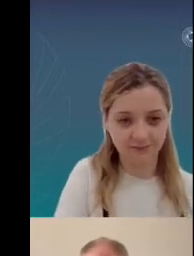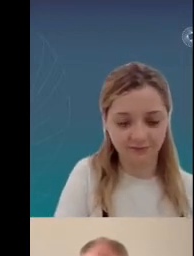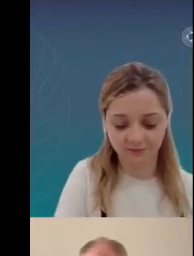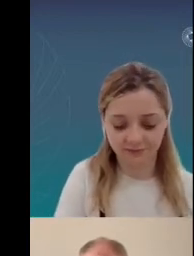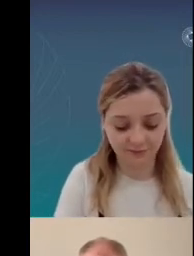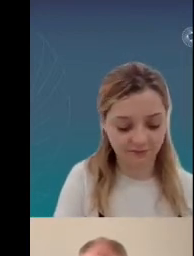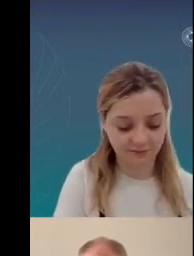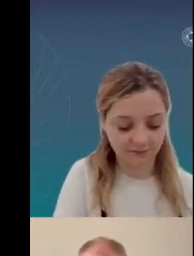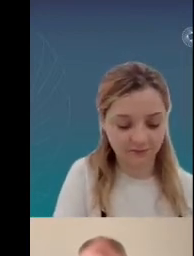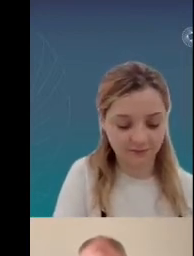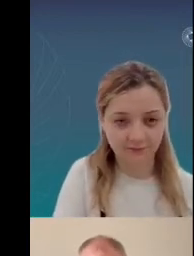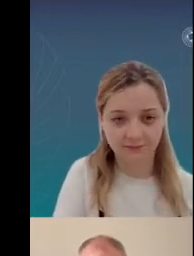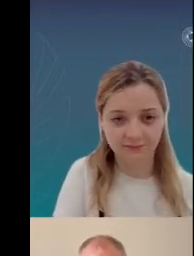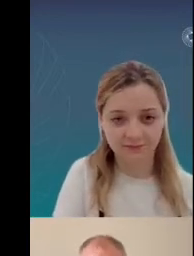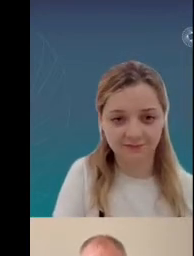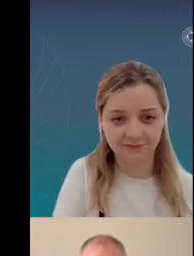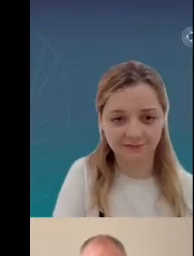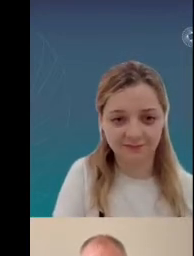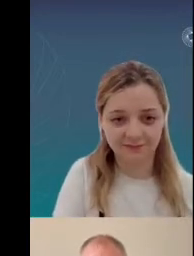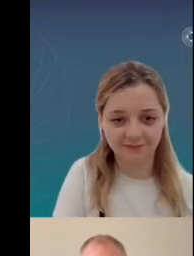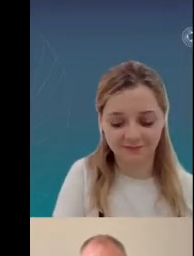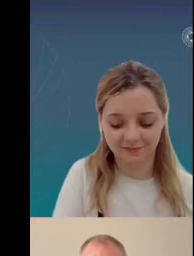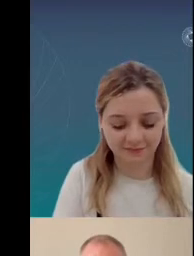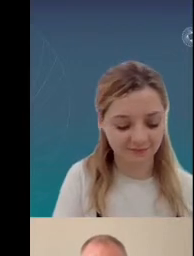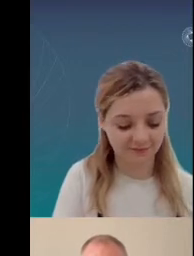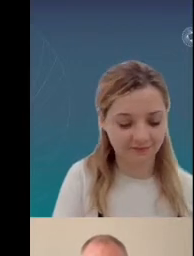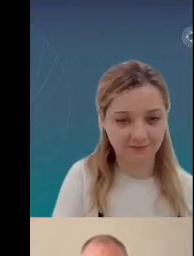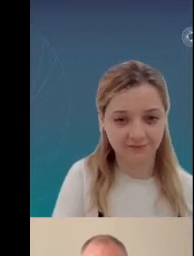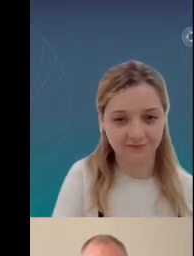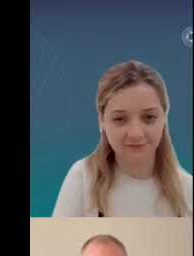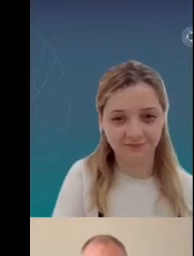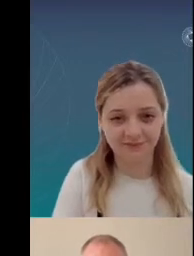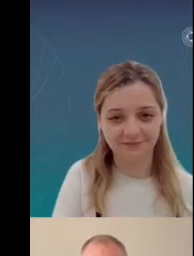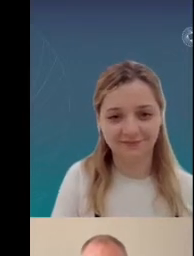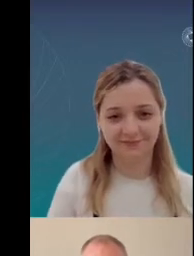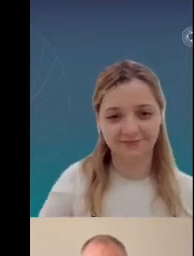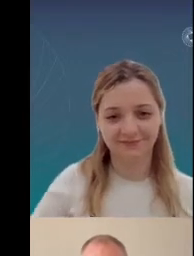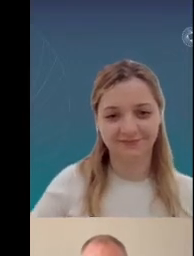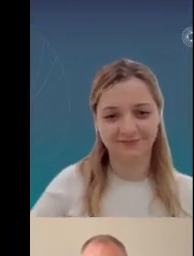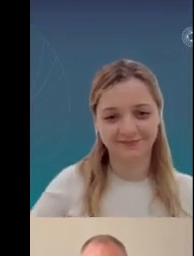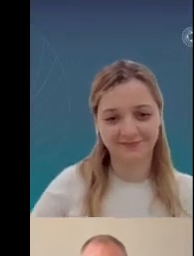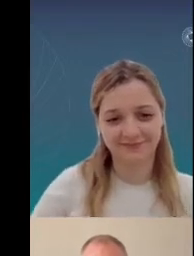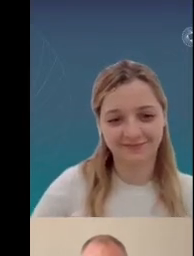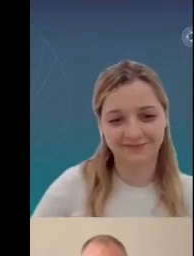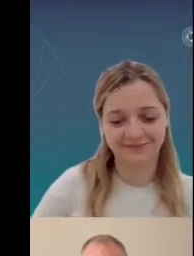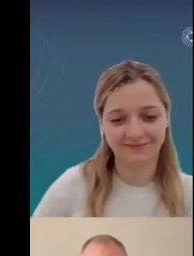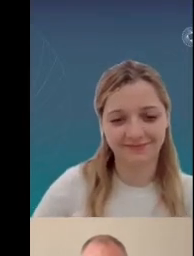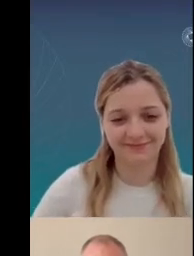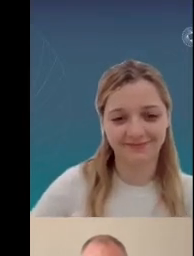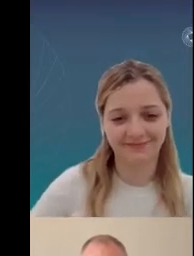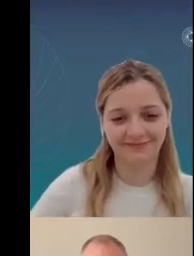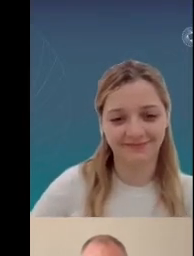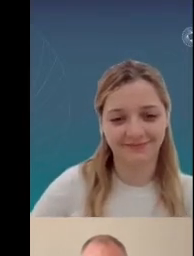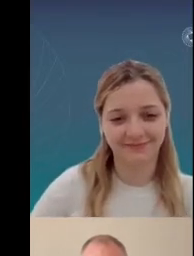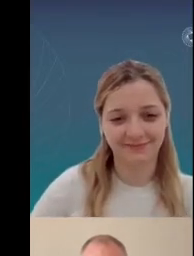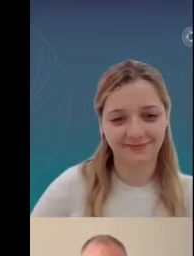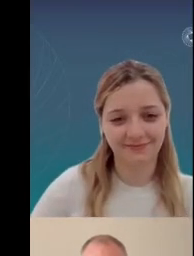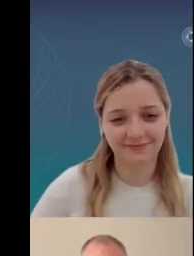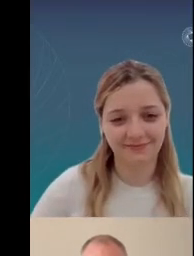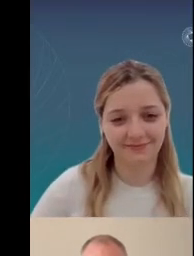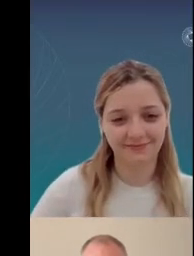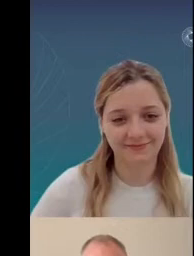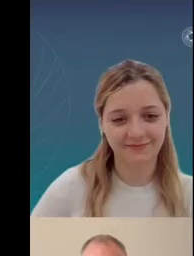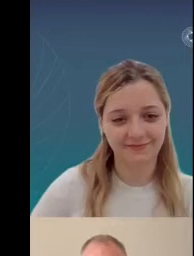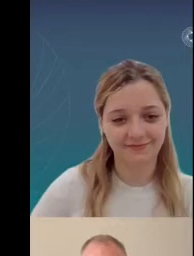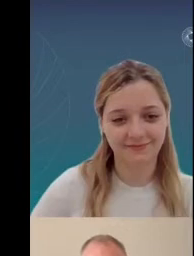that. Thanks. Hi, my name is Naomi Aljo and I am a PhD researcher at Trinity College Dublin.